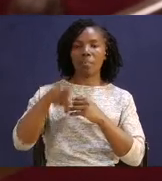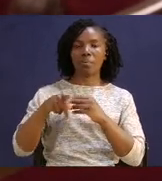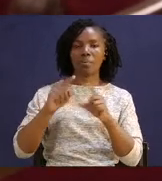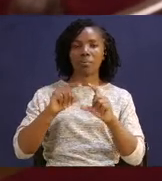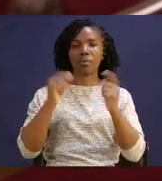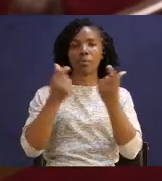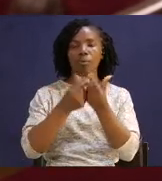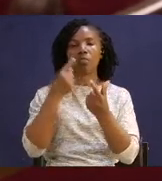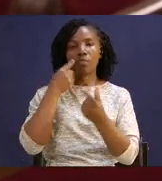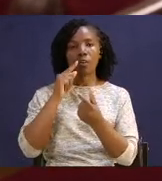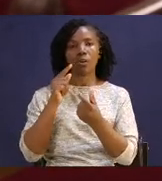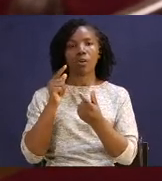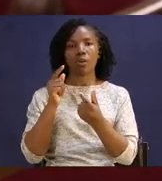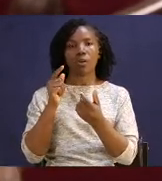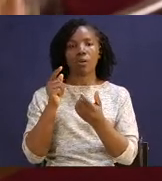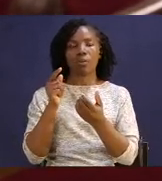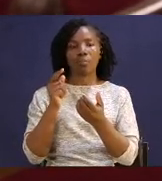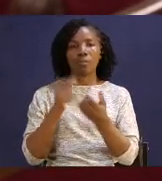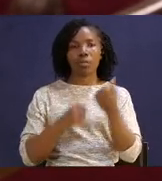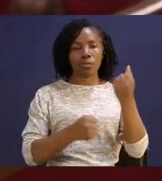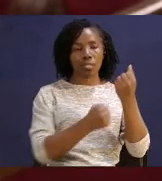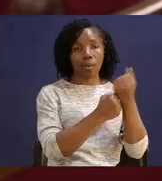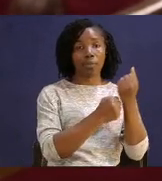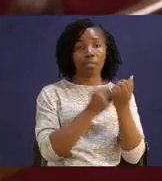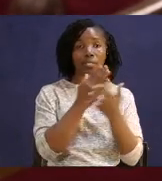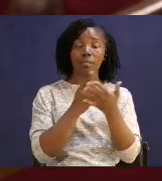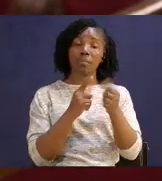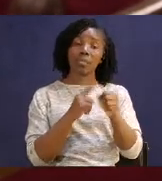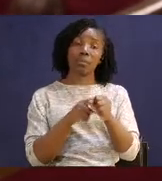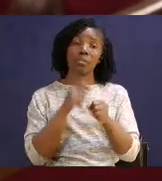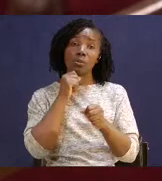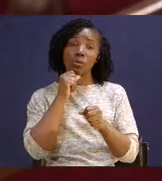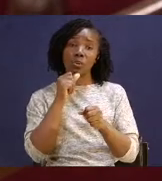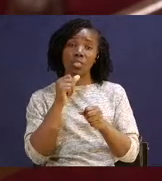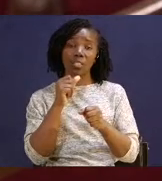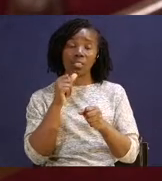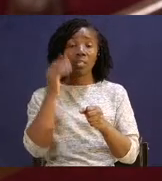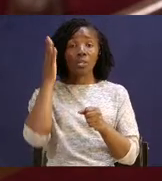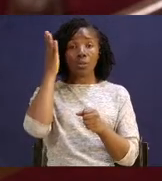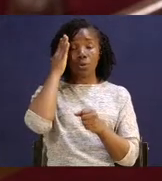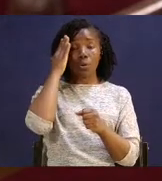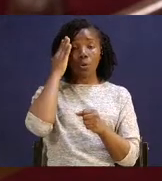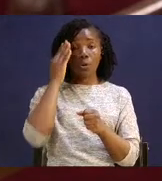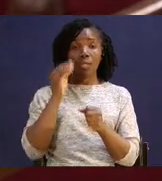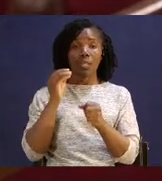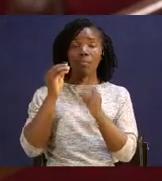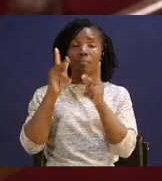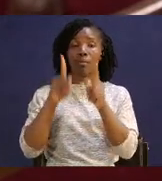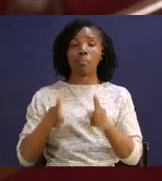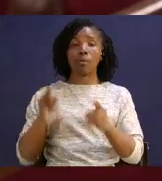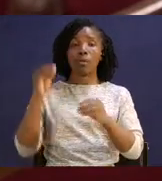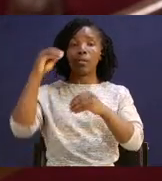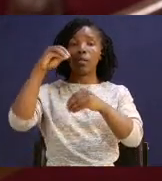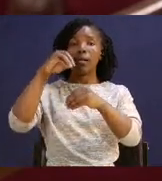Hello? Sometimes without your consent, into a fundraising group.